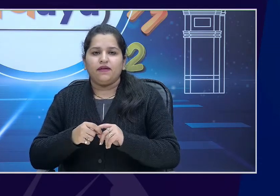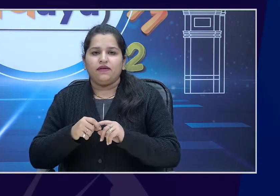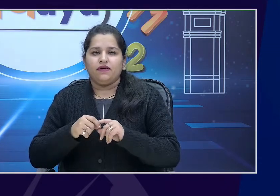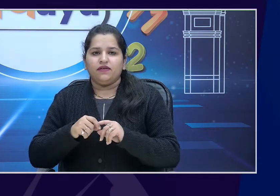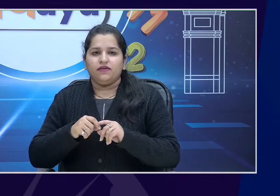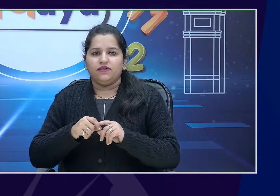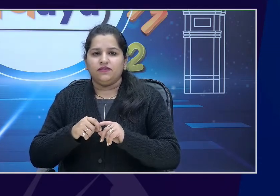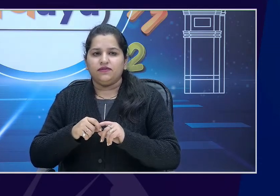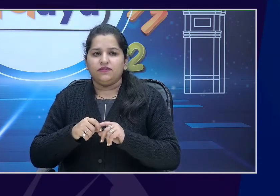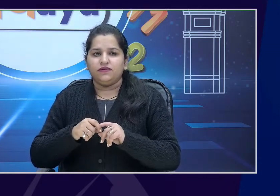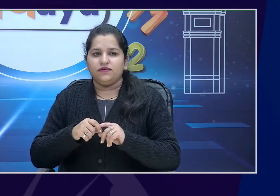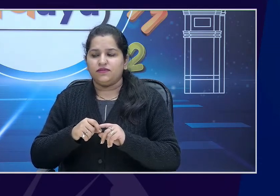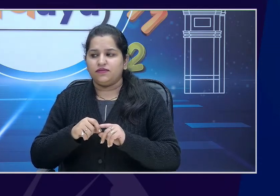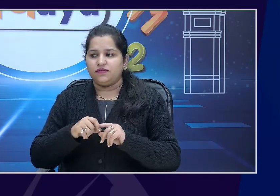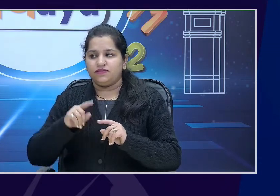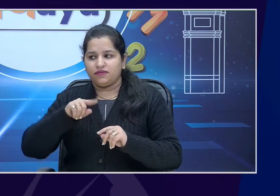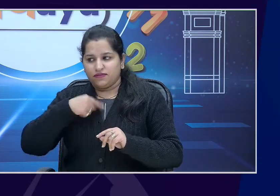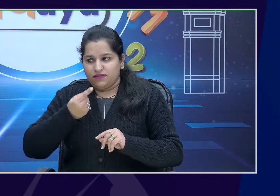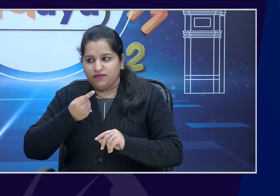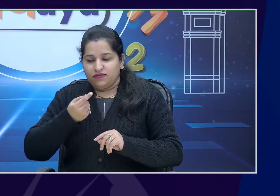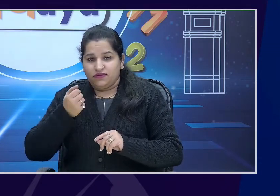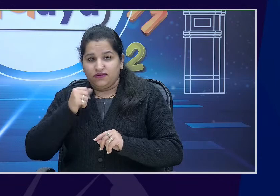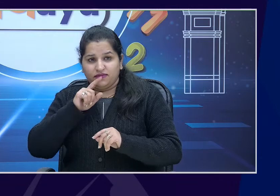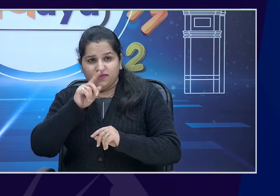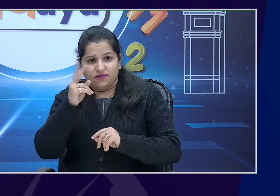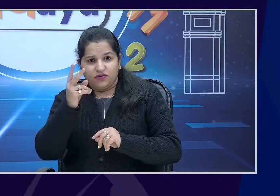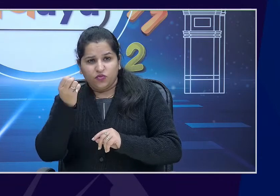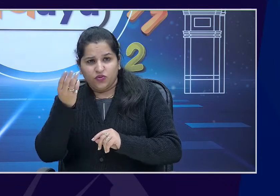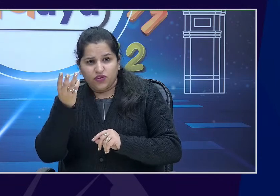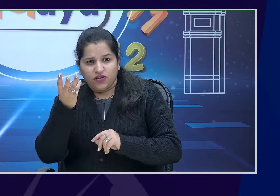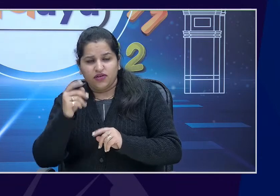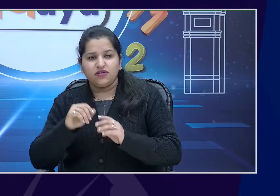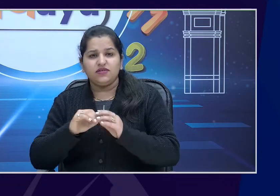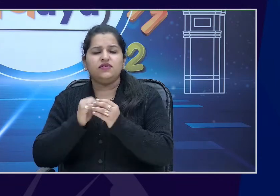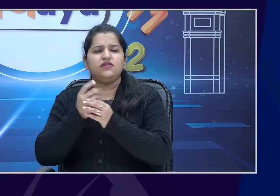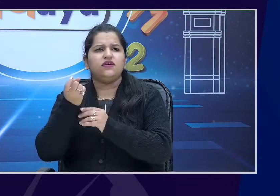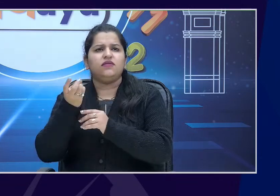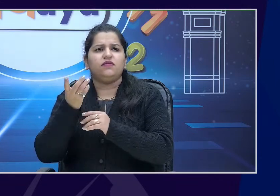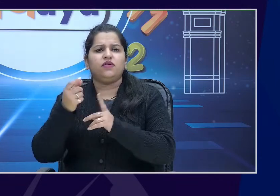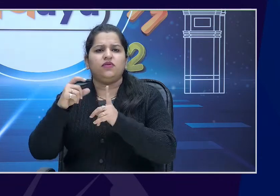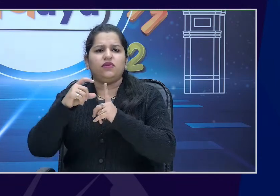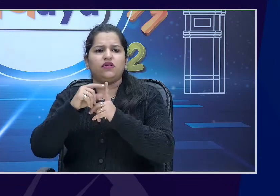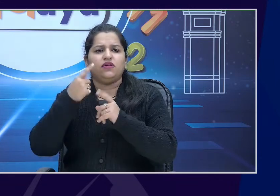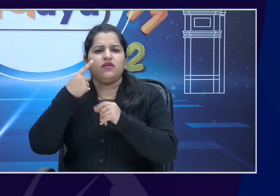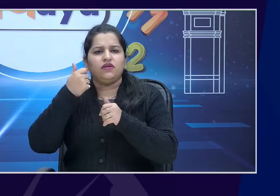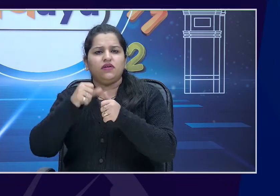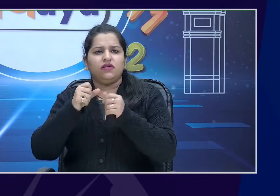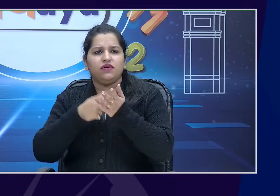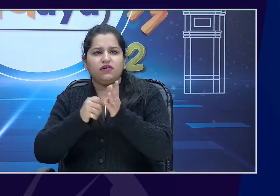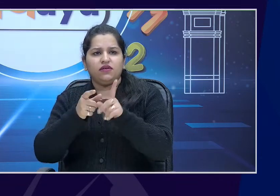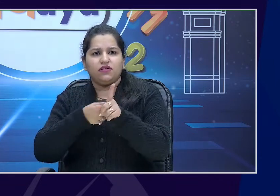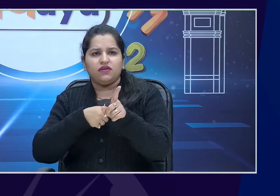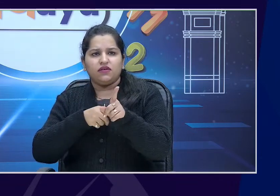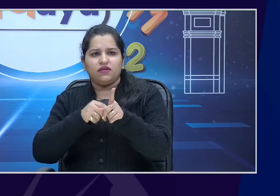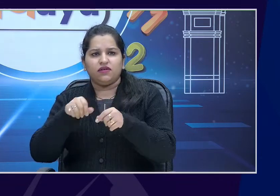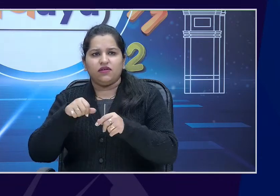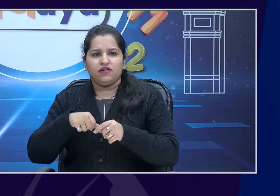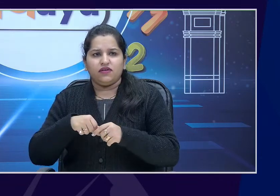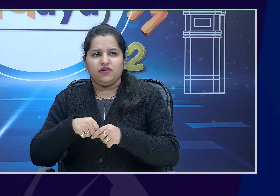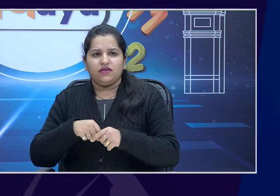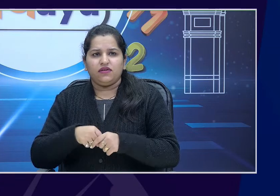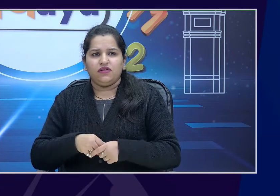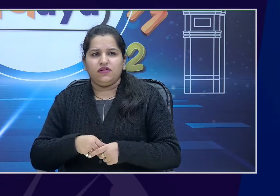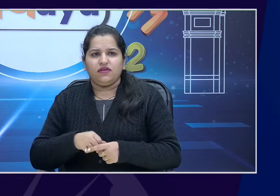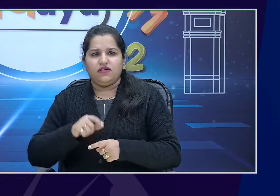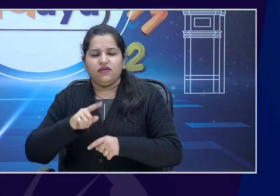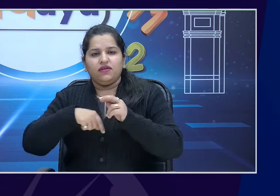just want to write, say one or two things about the diary. Is it okay? Yes ma'am.